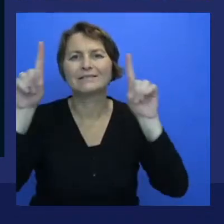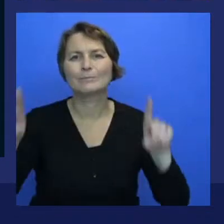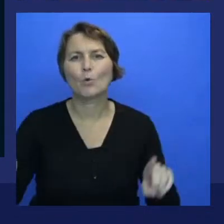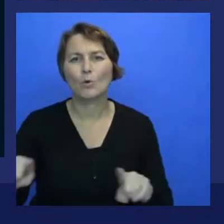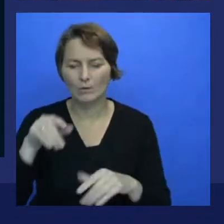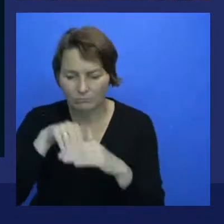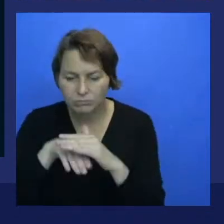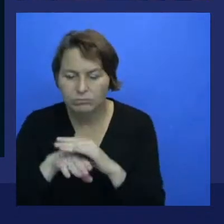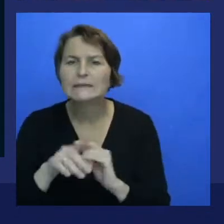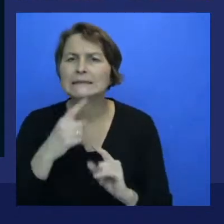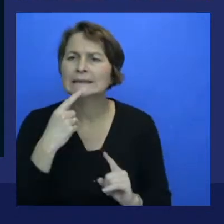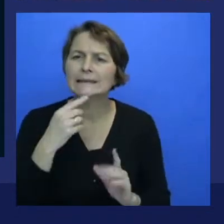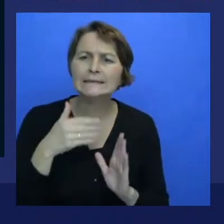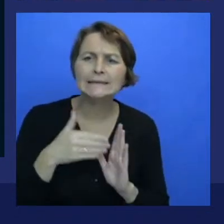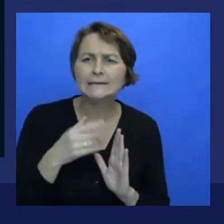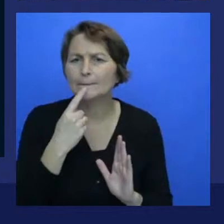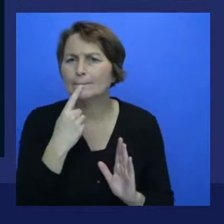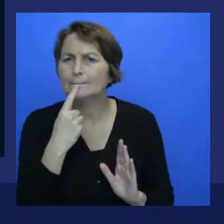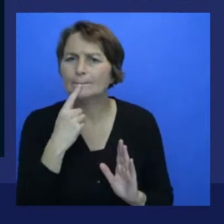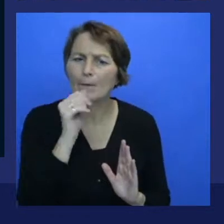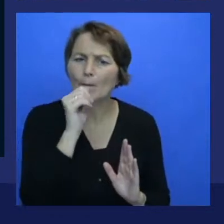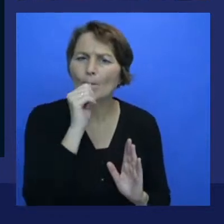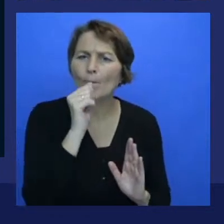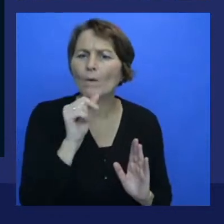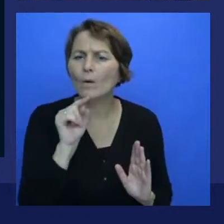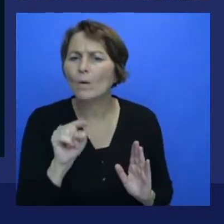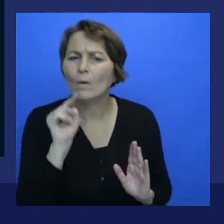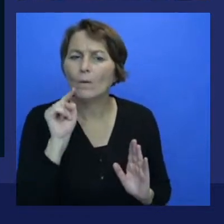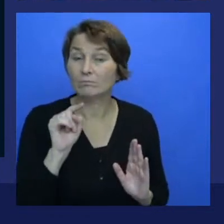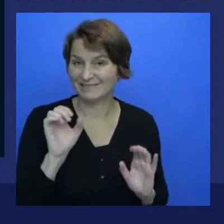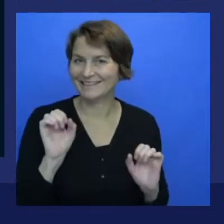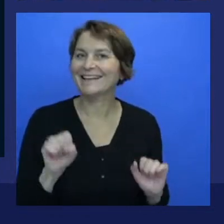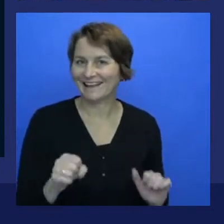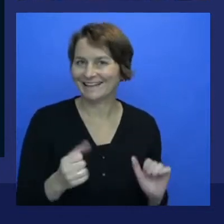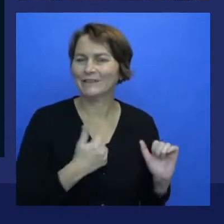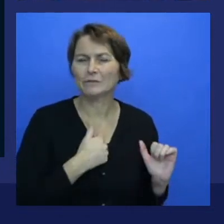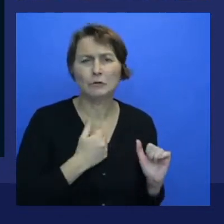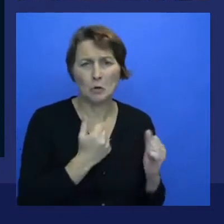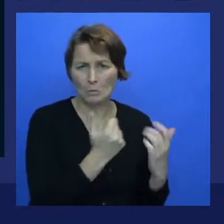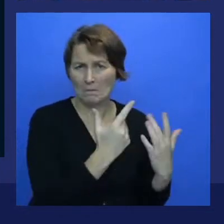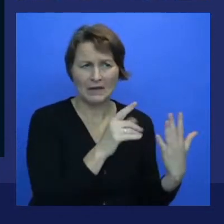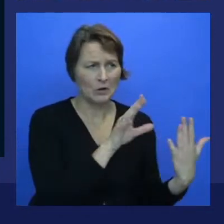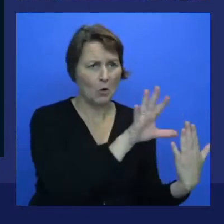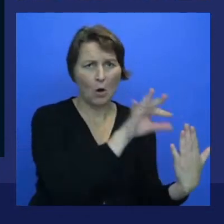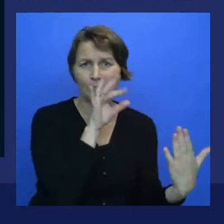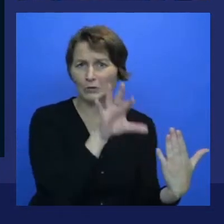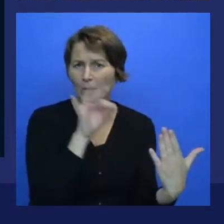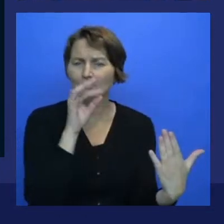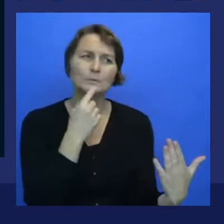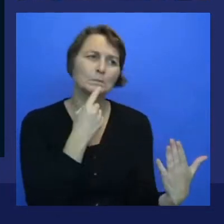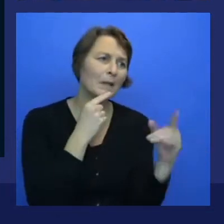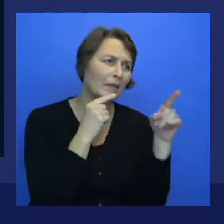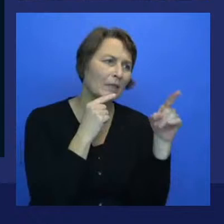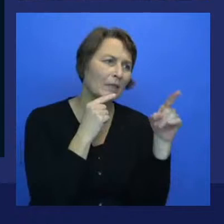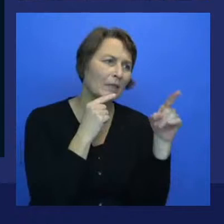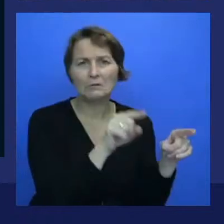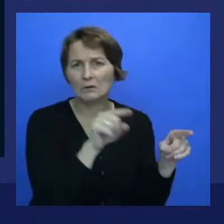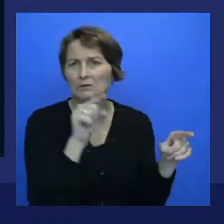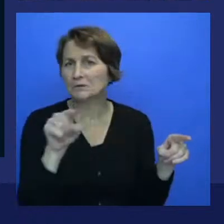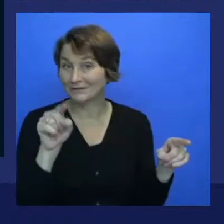it and check it out. So lots of good options to check it out and start playing with